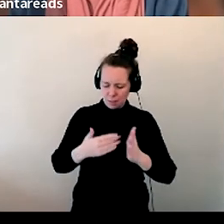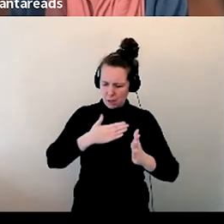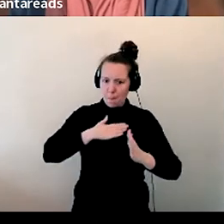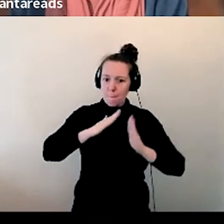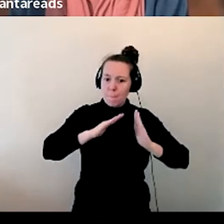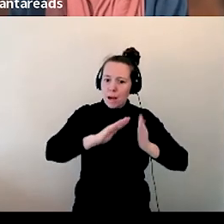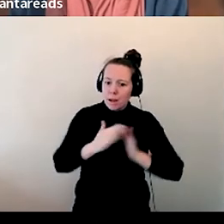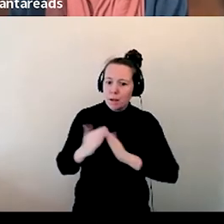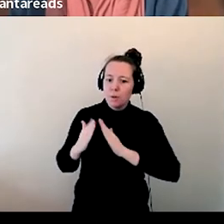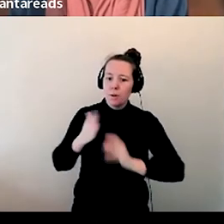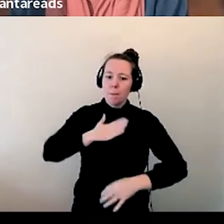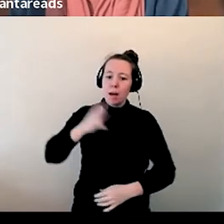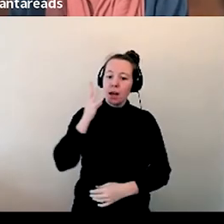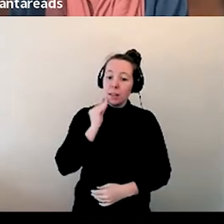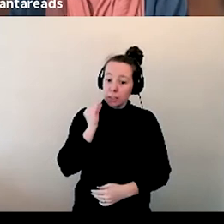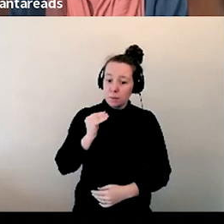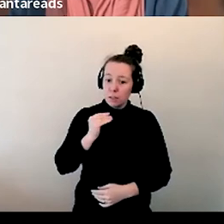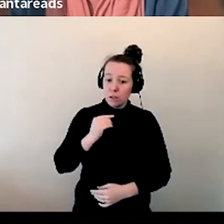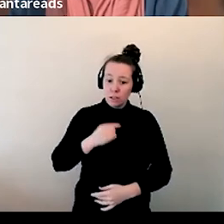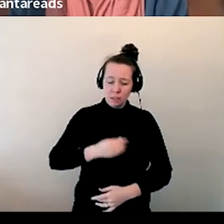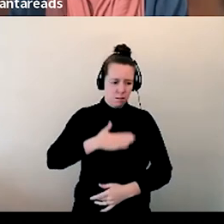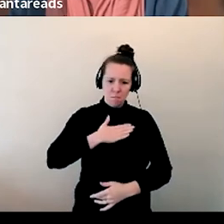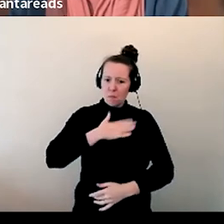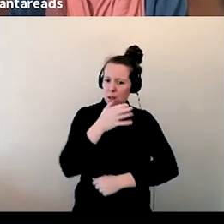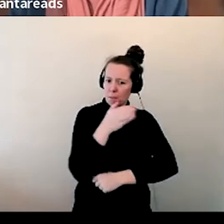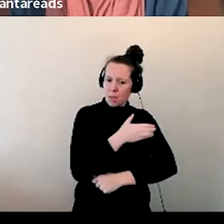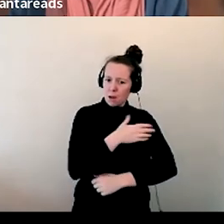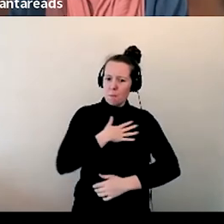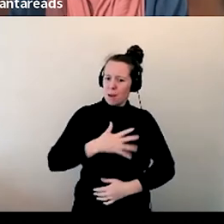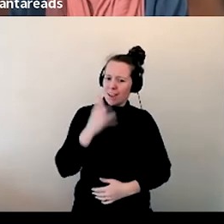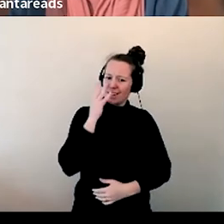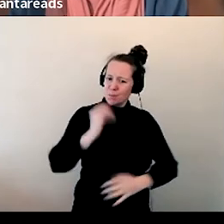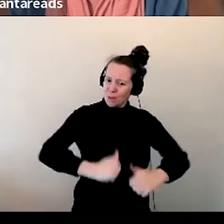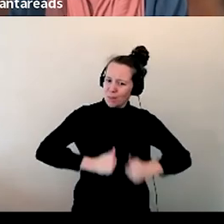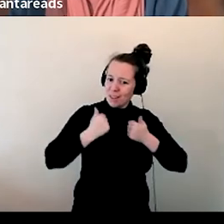talk about a book and talk about an experience that they don't have. So